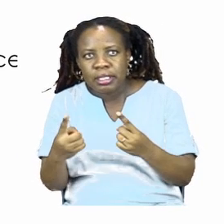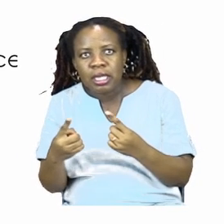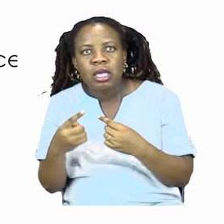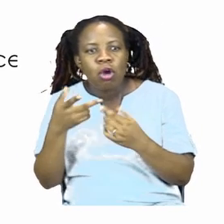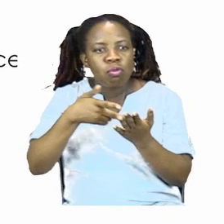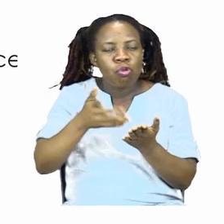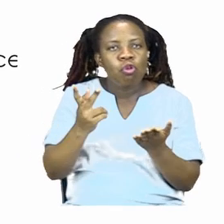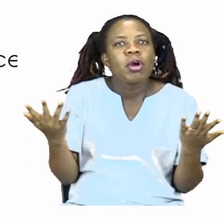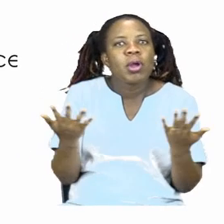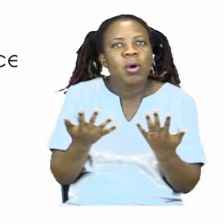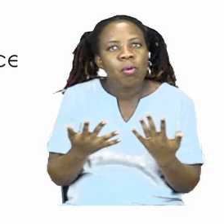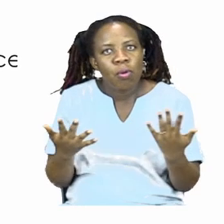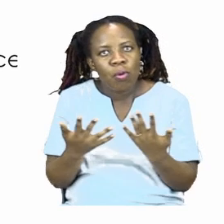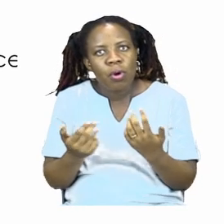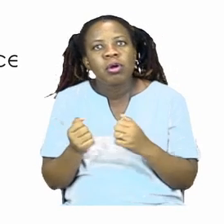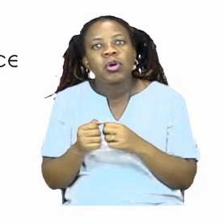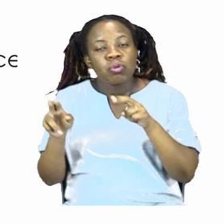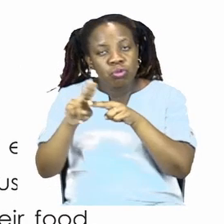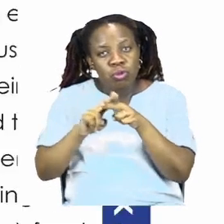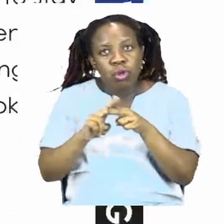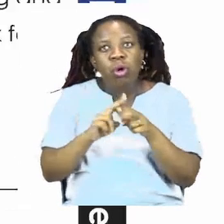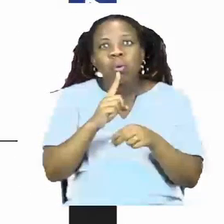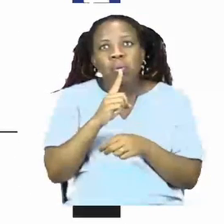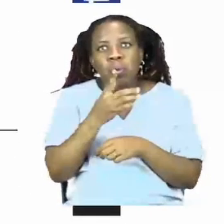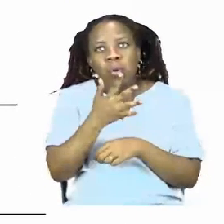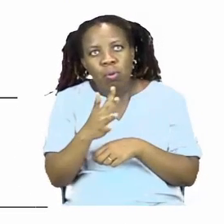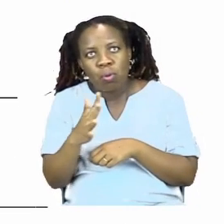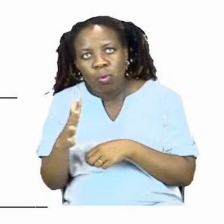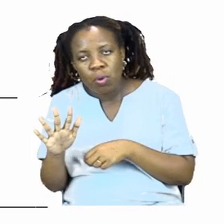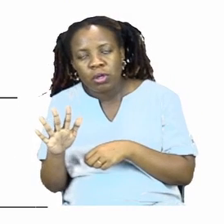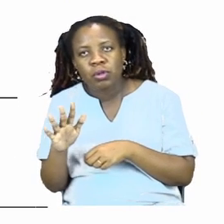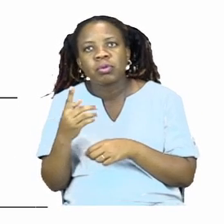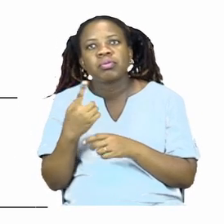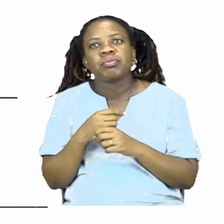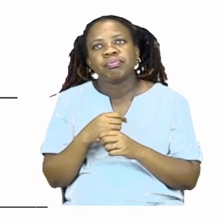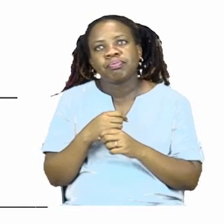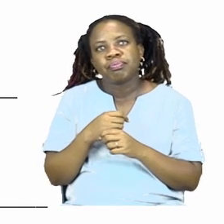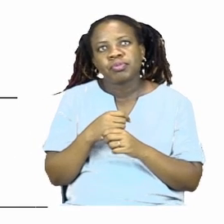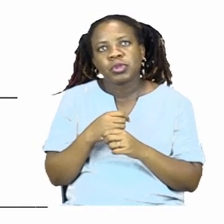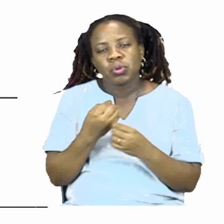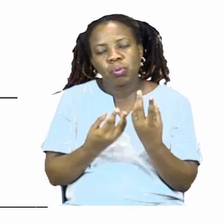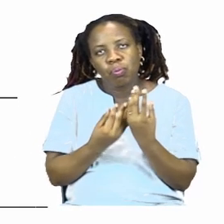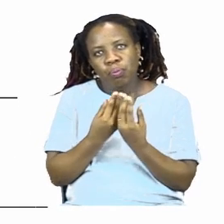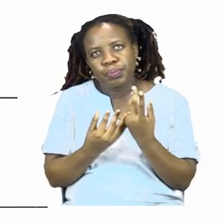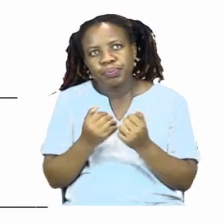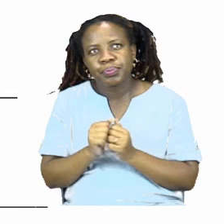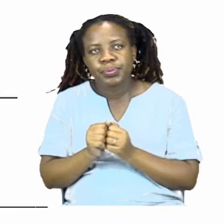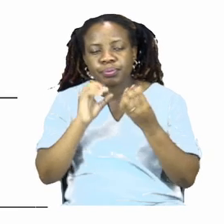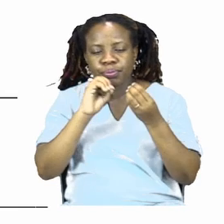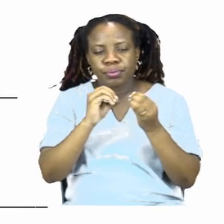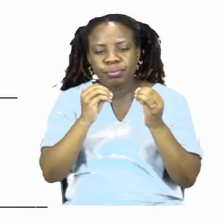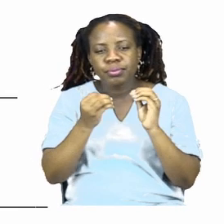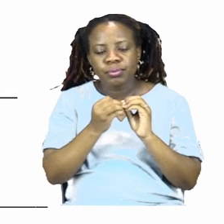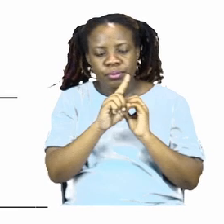electricity. Now, boys and girls, let's quickly look at the questions. Number 1, what do we